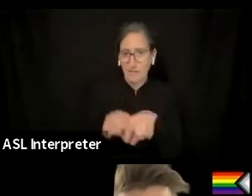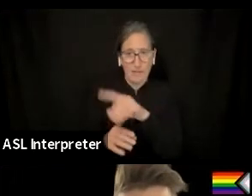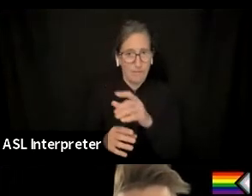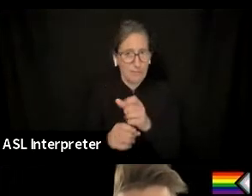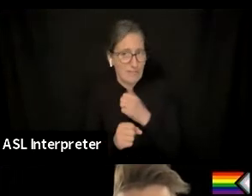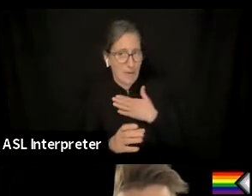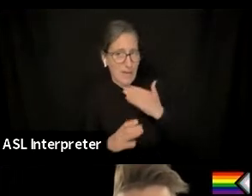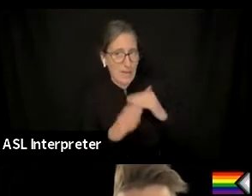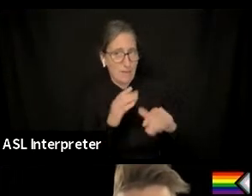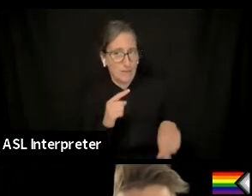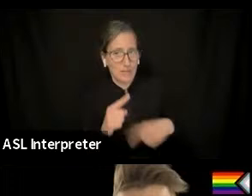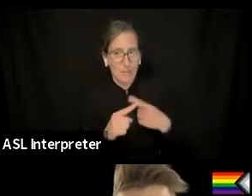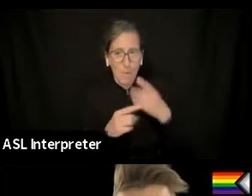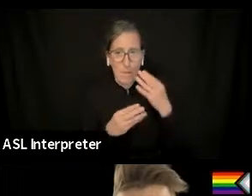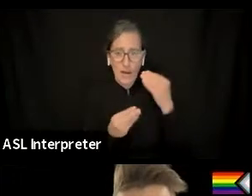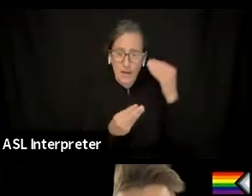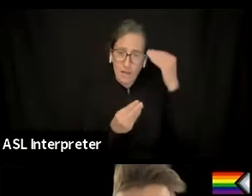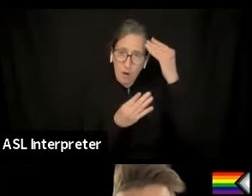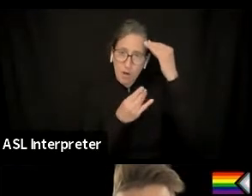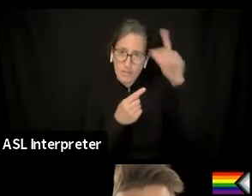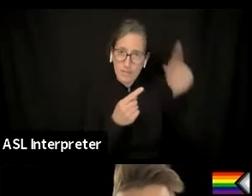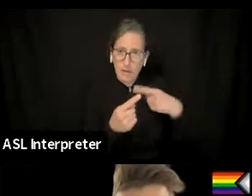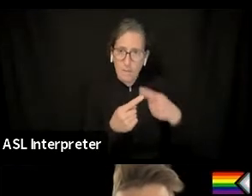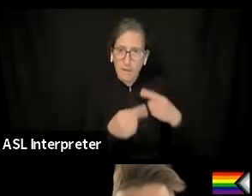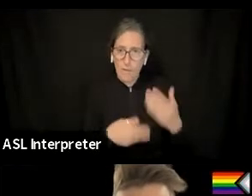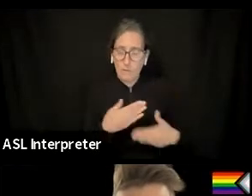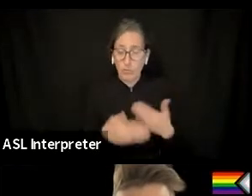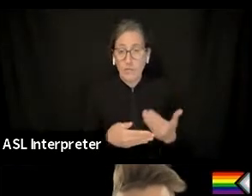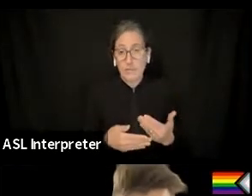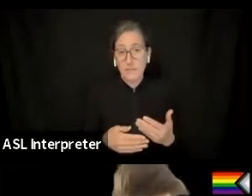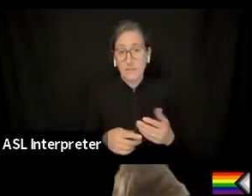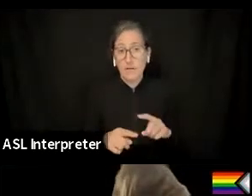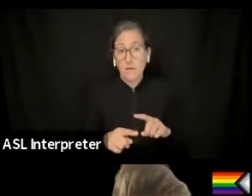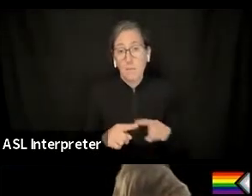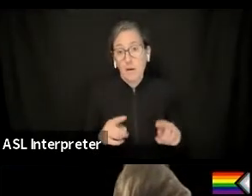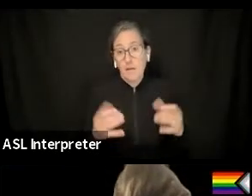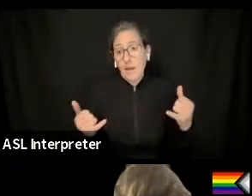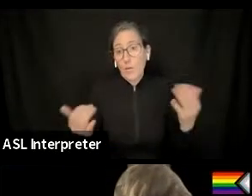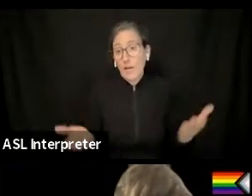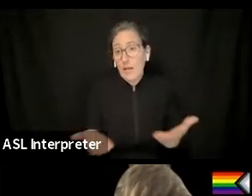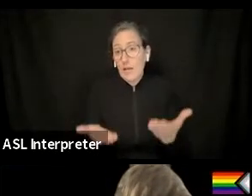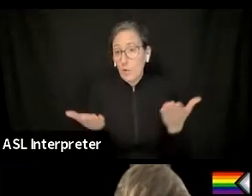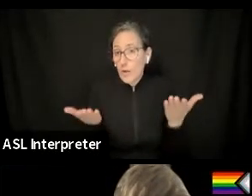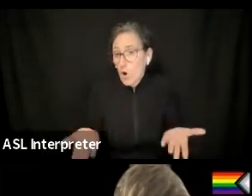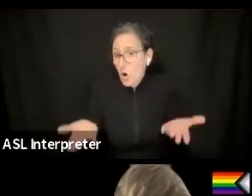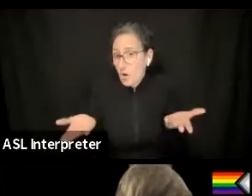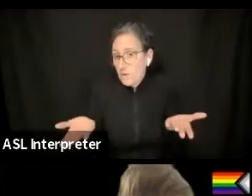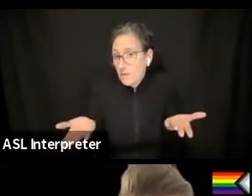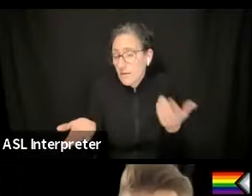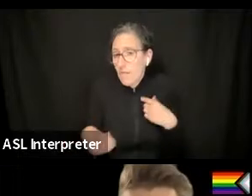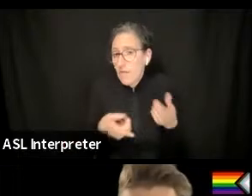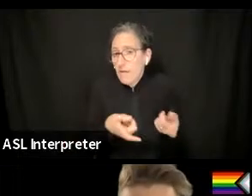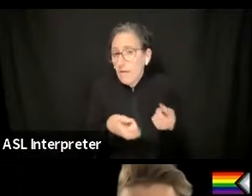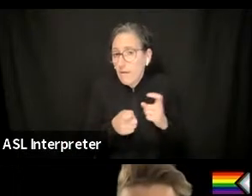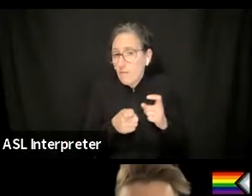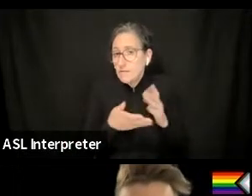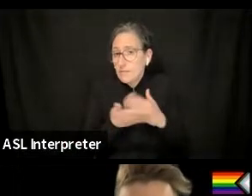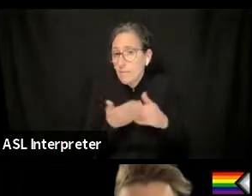had on the processes here. Here we are, and this is what we've been given an inch, and